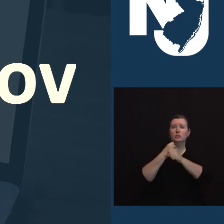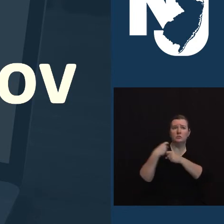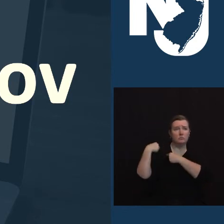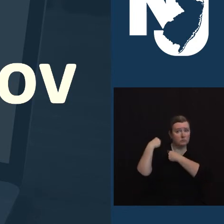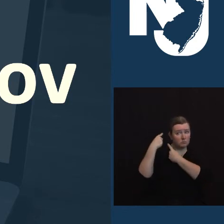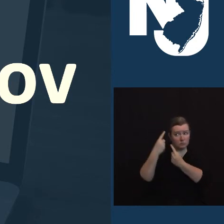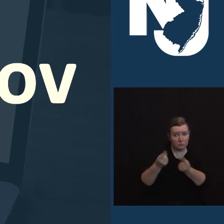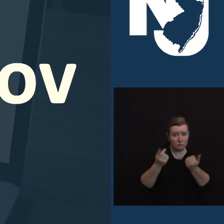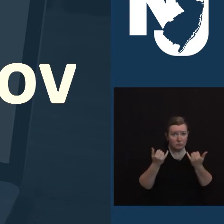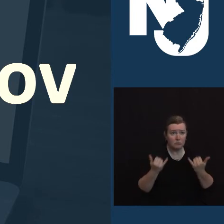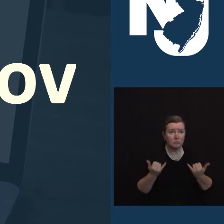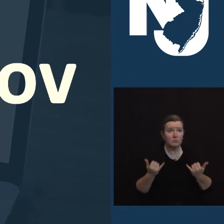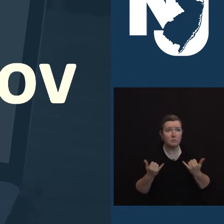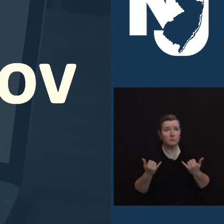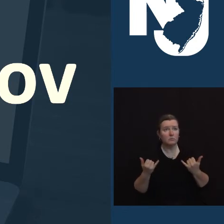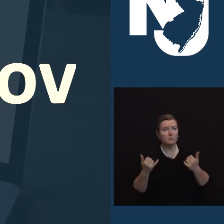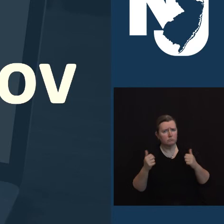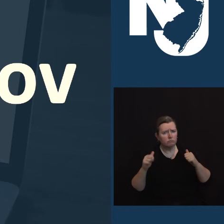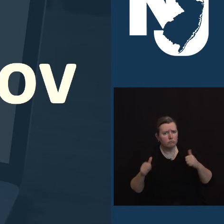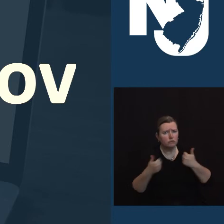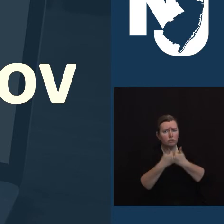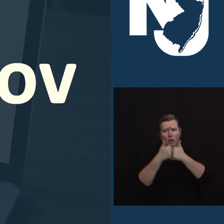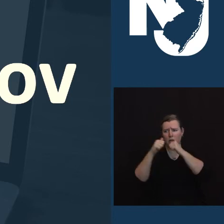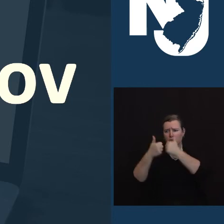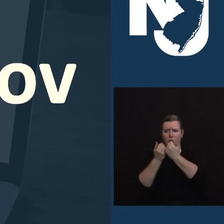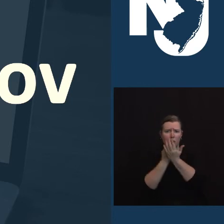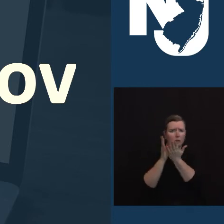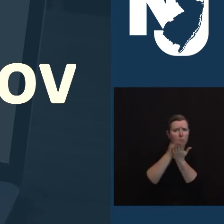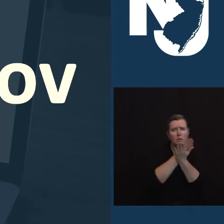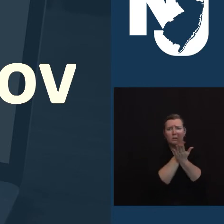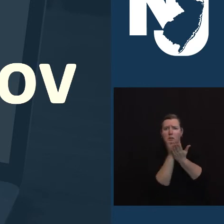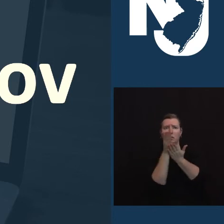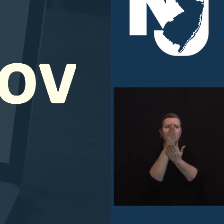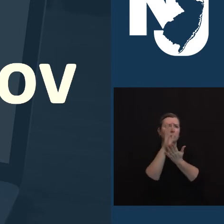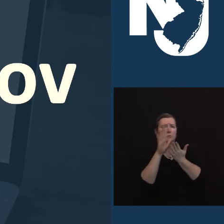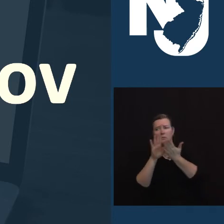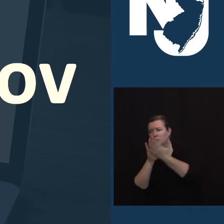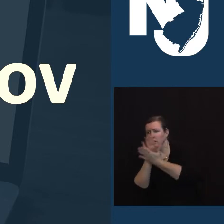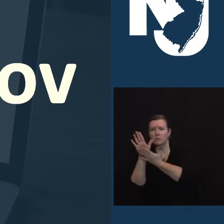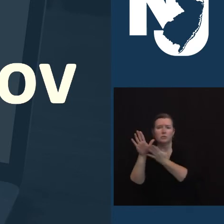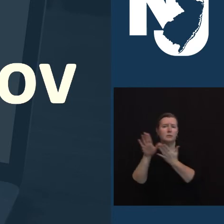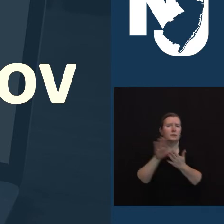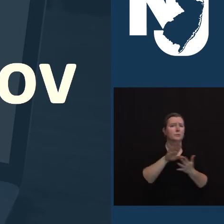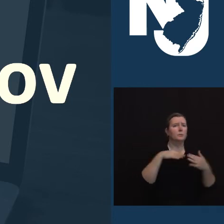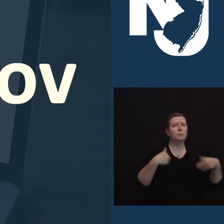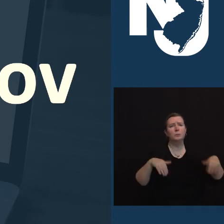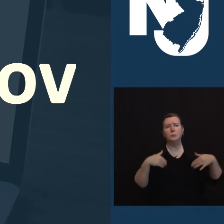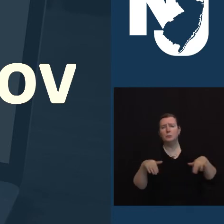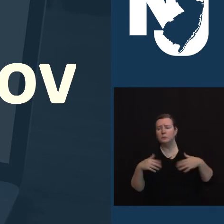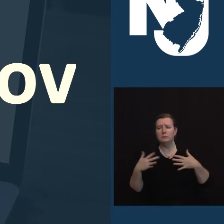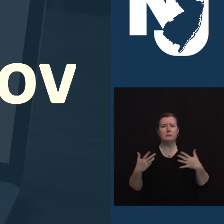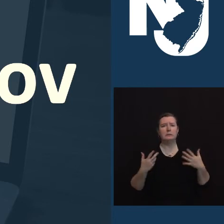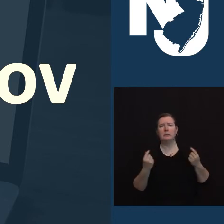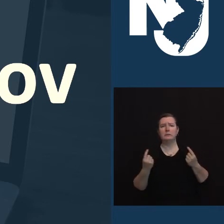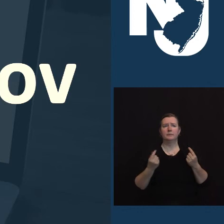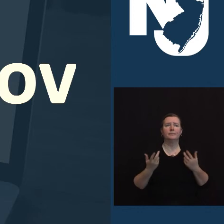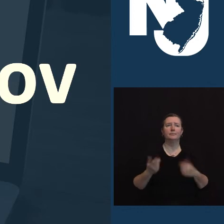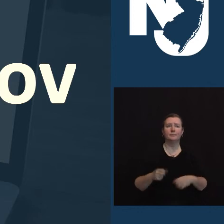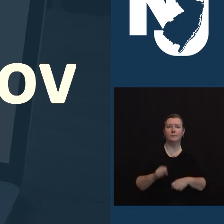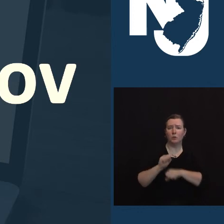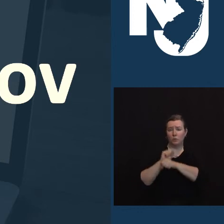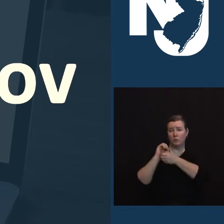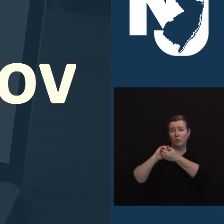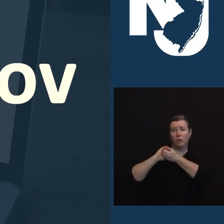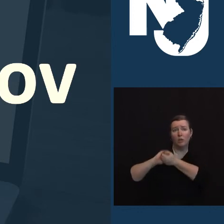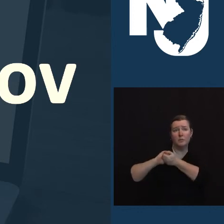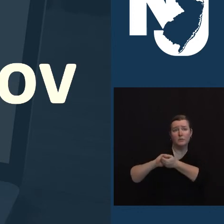of higher education and their students. Working collaboratively, we know that we can create new best practices and innovative solutions